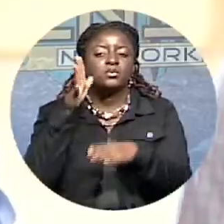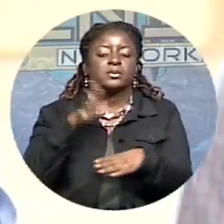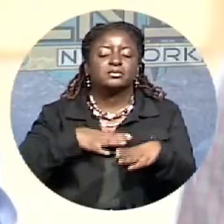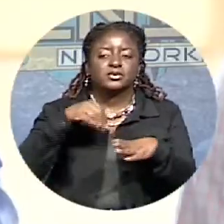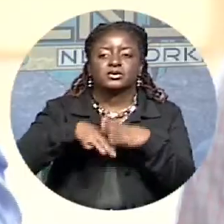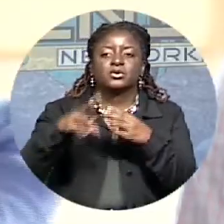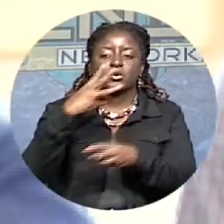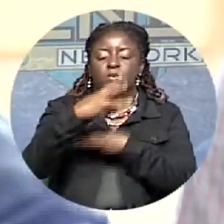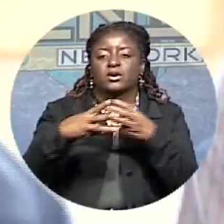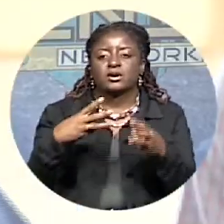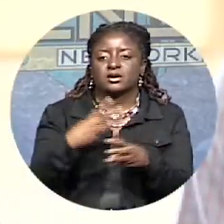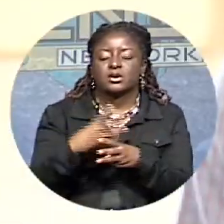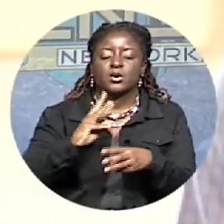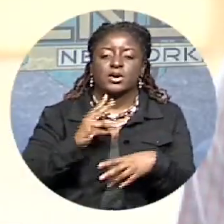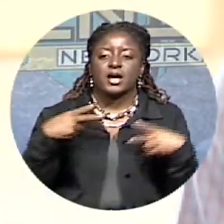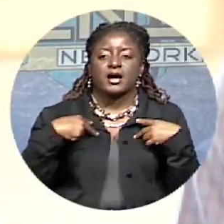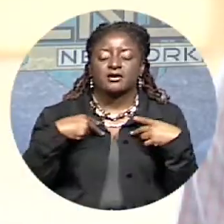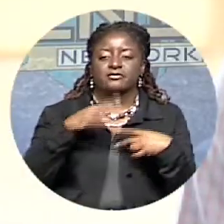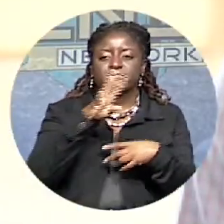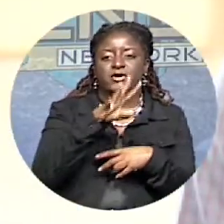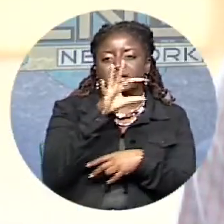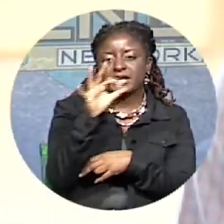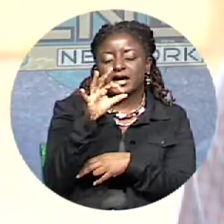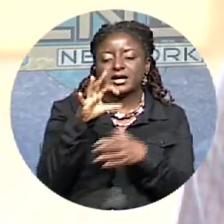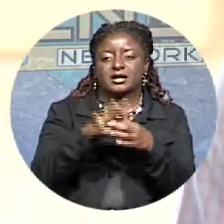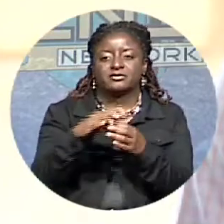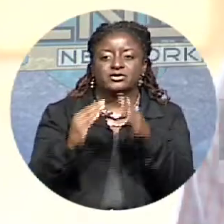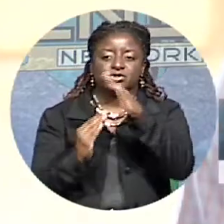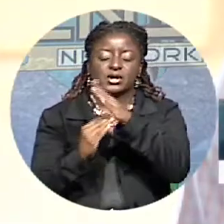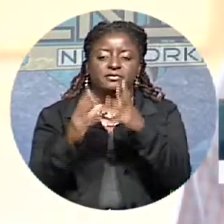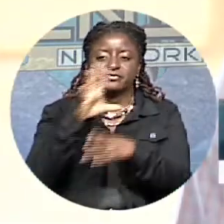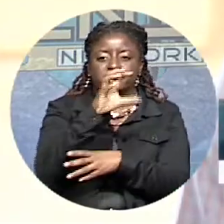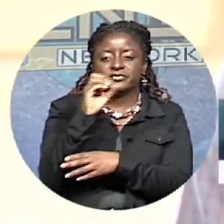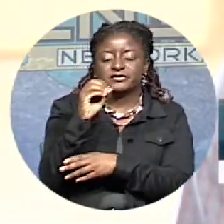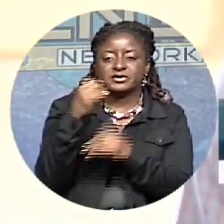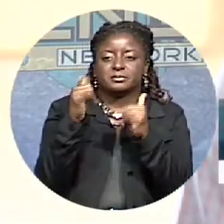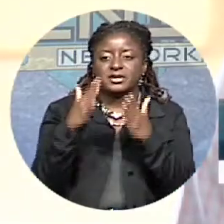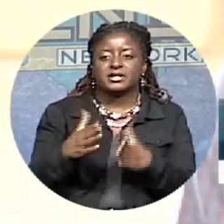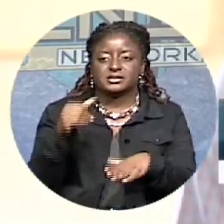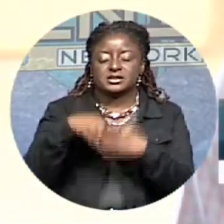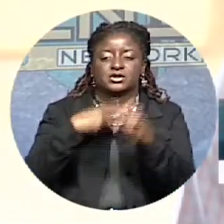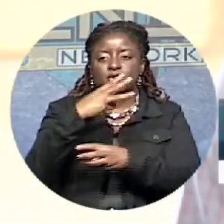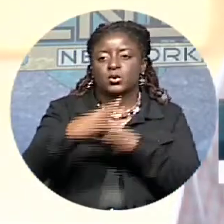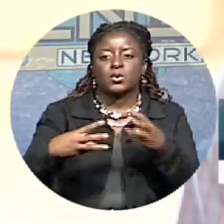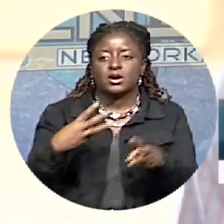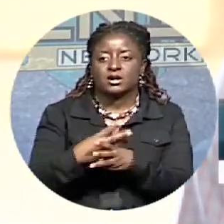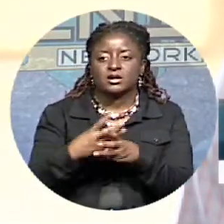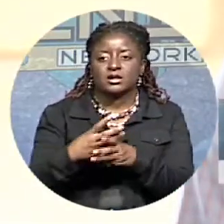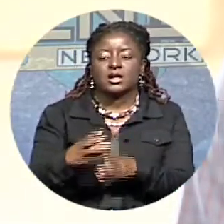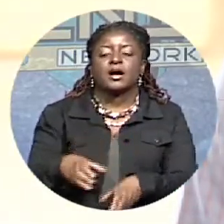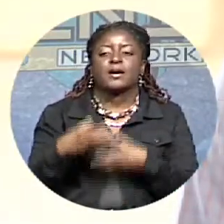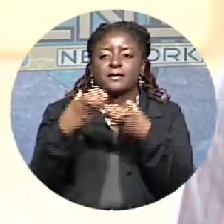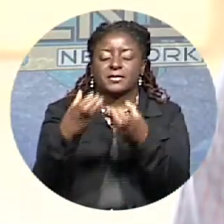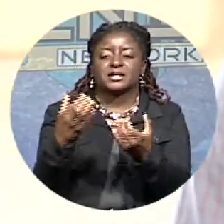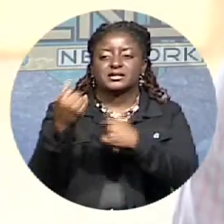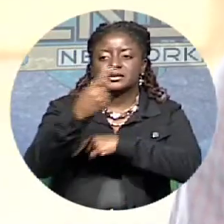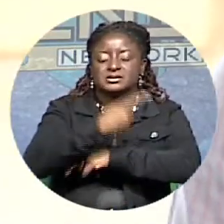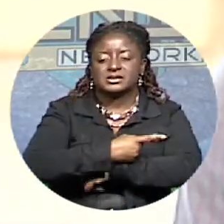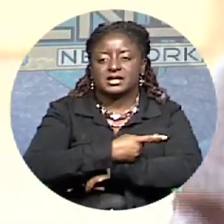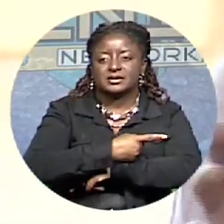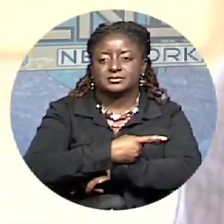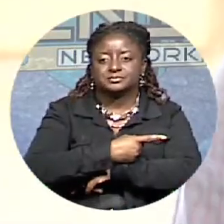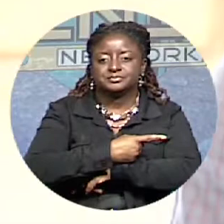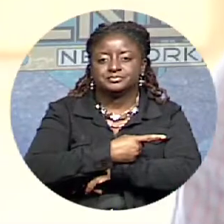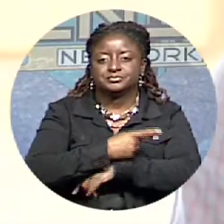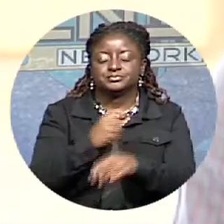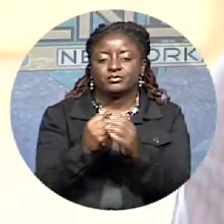off. Actually got 49 of the top 50 players in the world committed to date. And one interesting thing to note, and which is part